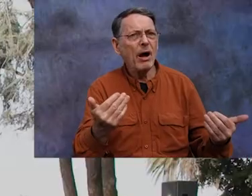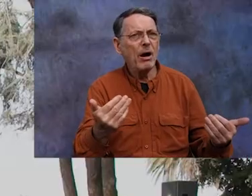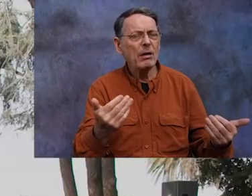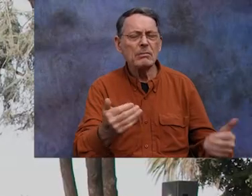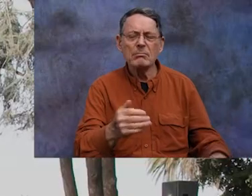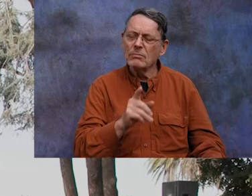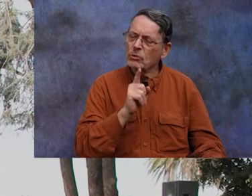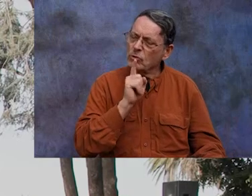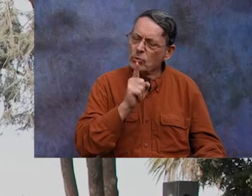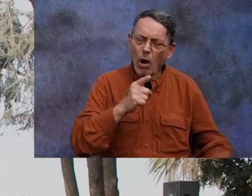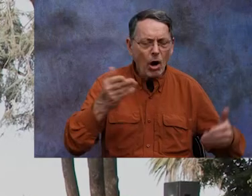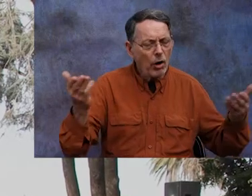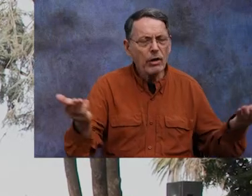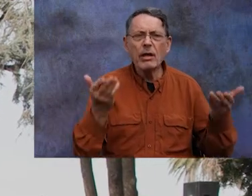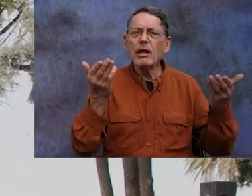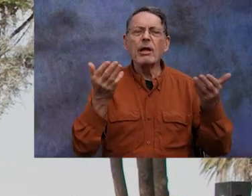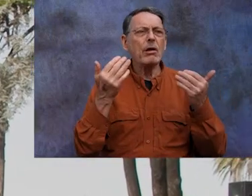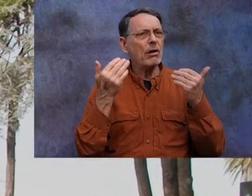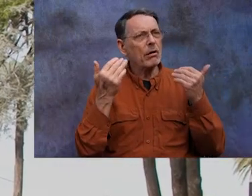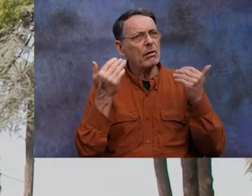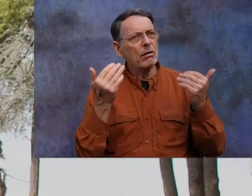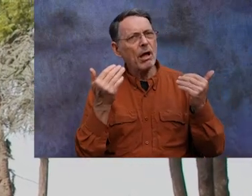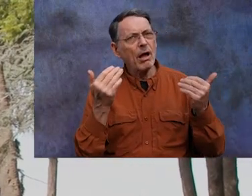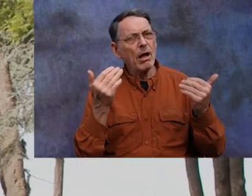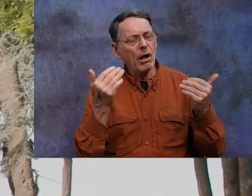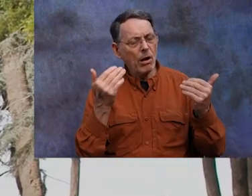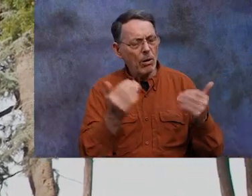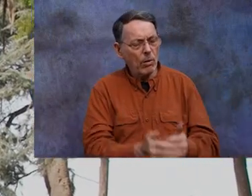Be here now.